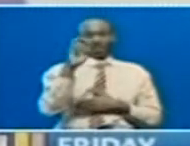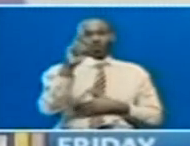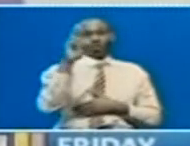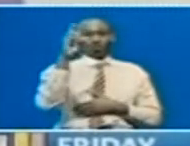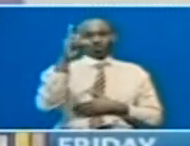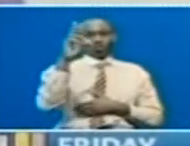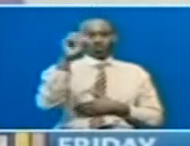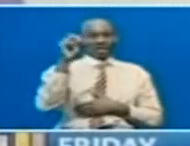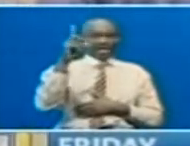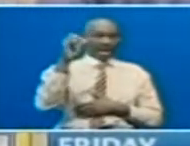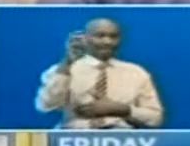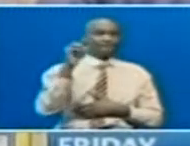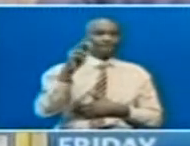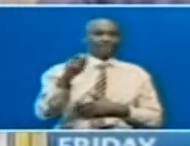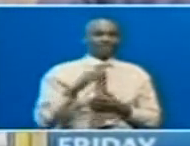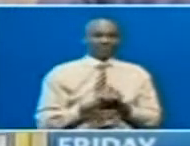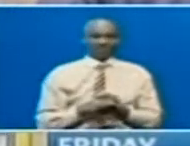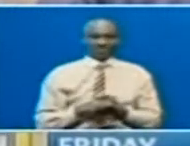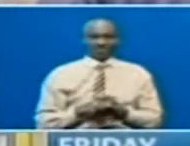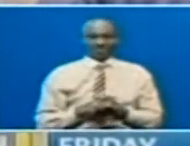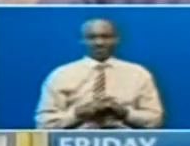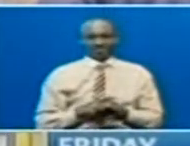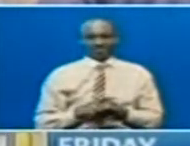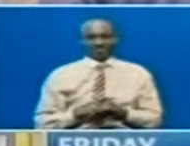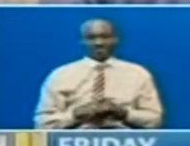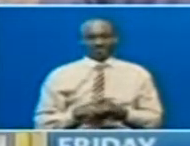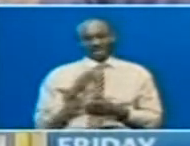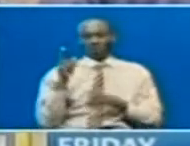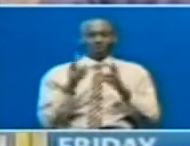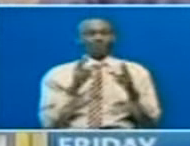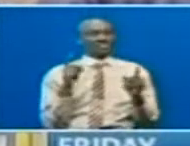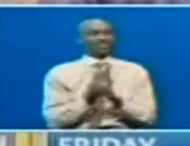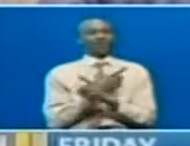duodenum, duodenum, okay. not duodenum, the way it's normally said.